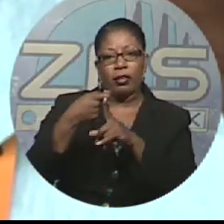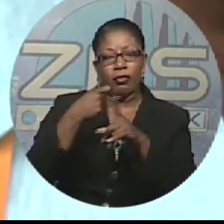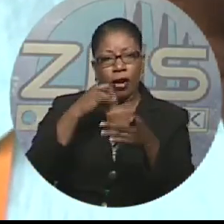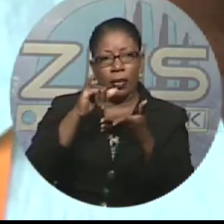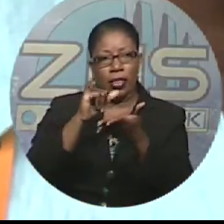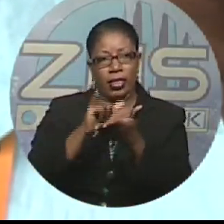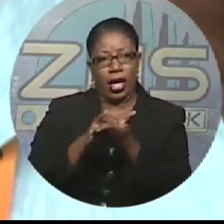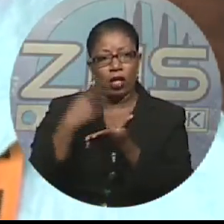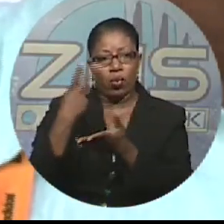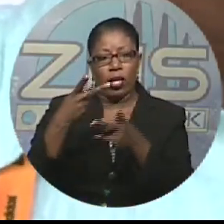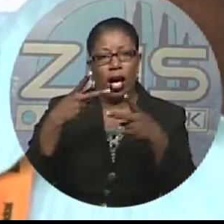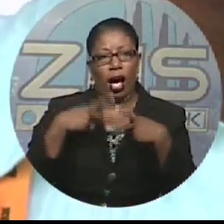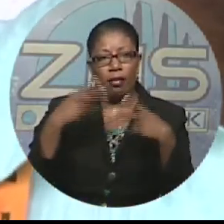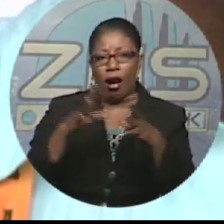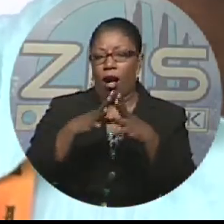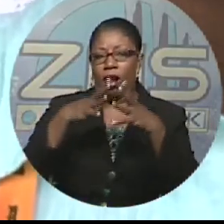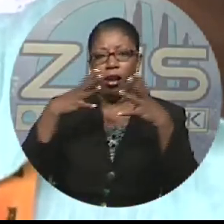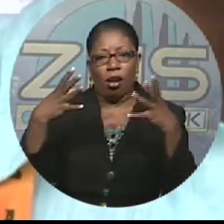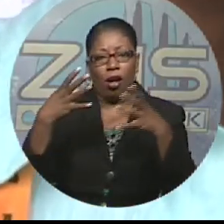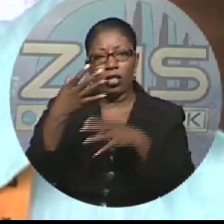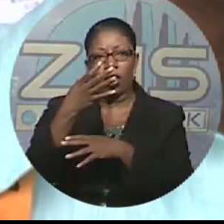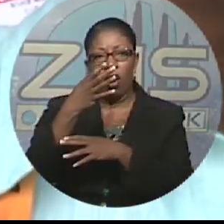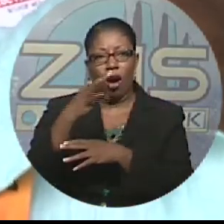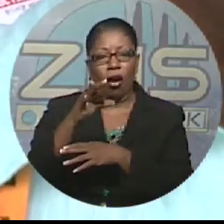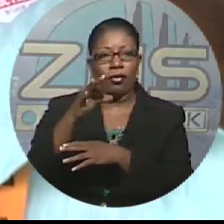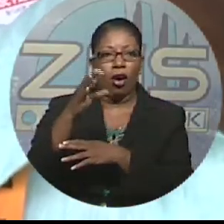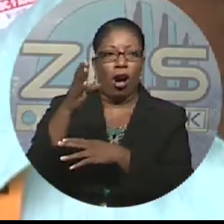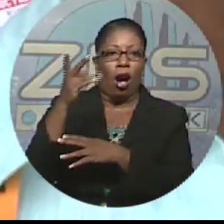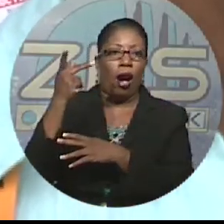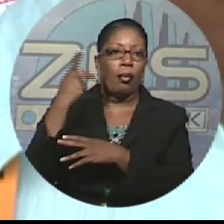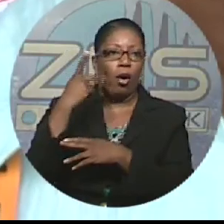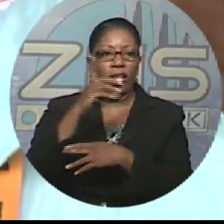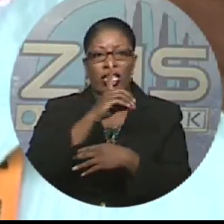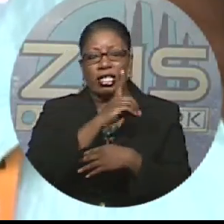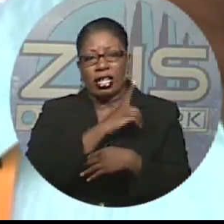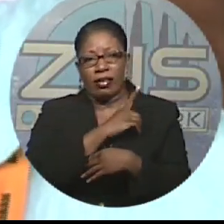many Pauline Davises, many